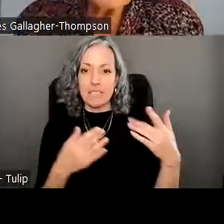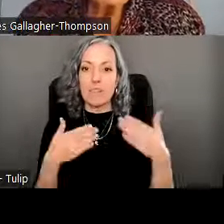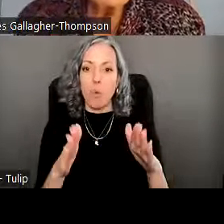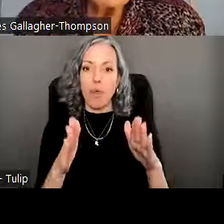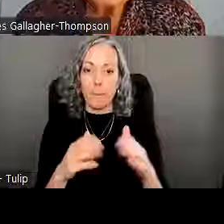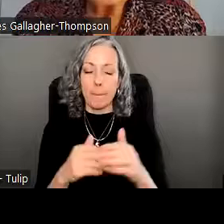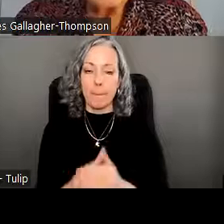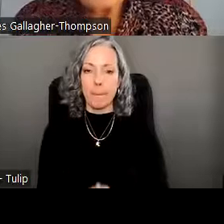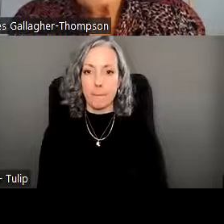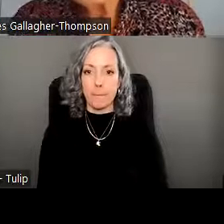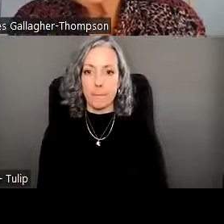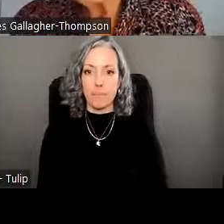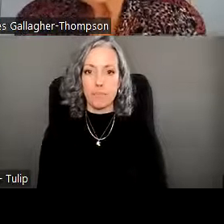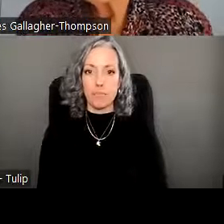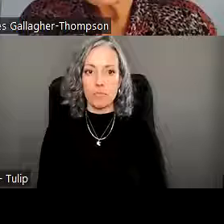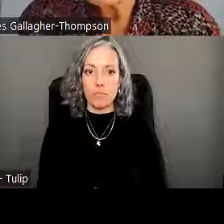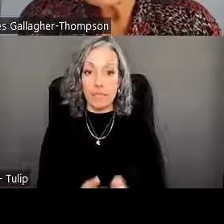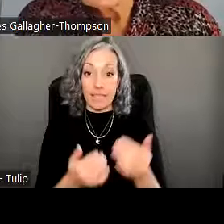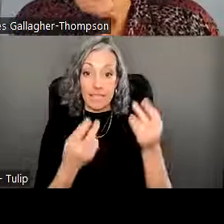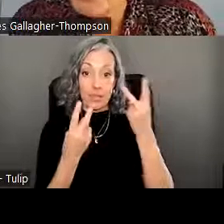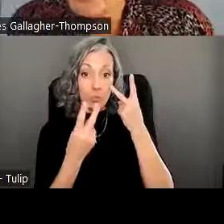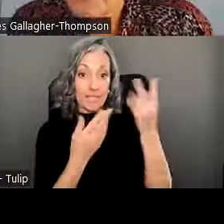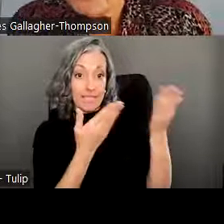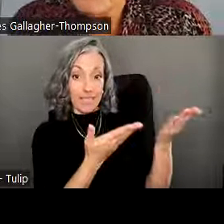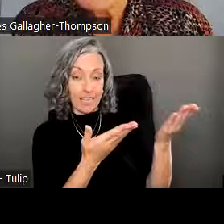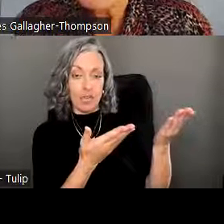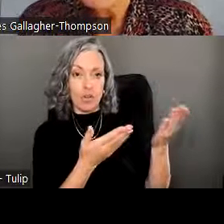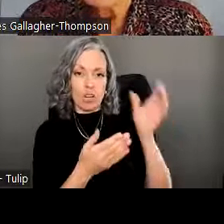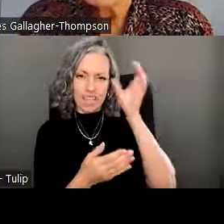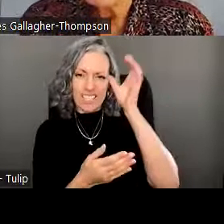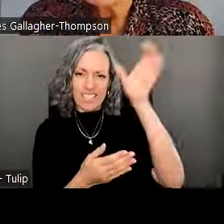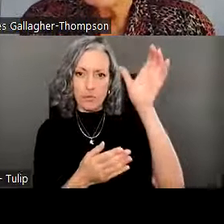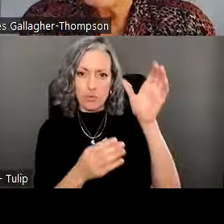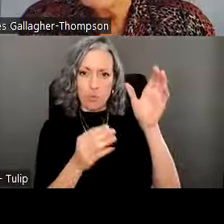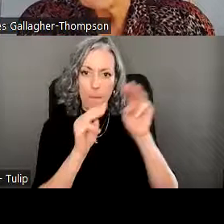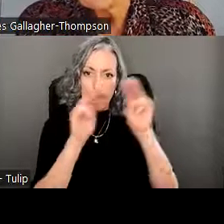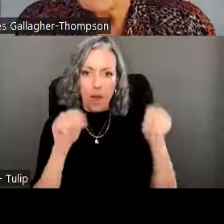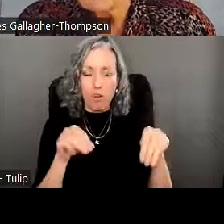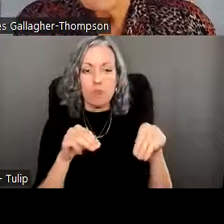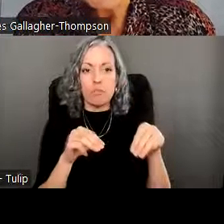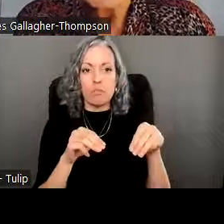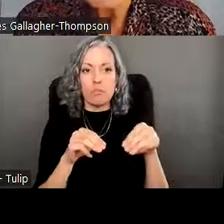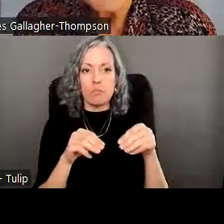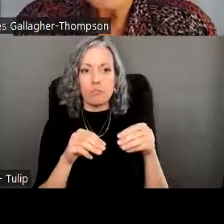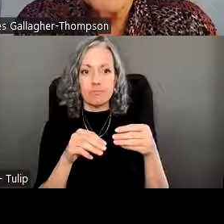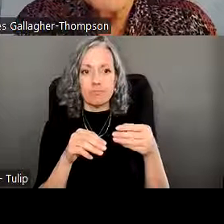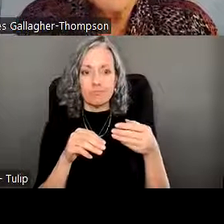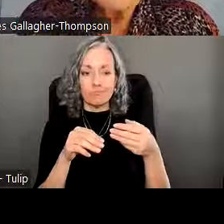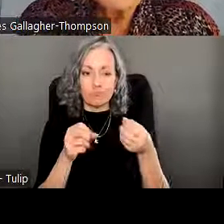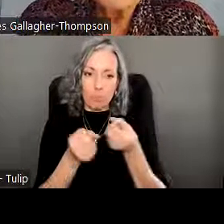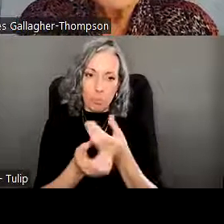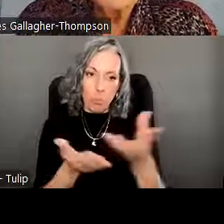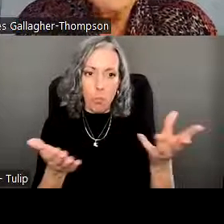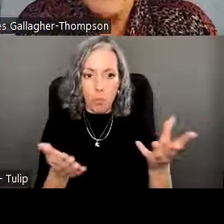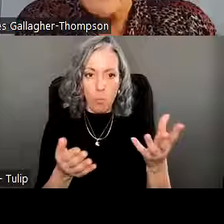please. Here we see a conceptual model that was published over a decade ago by Bob Knight